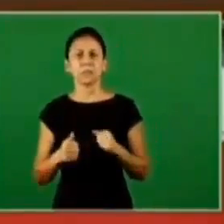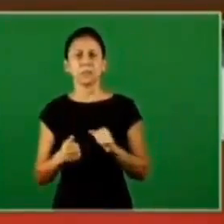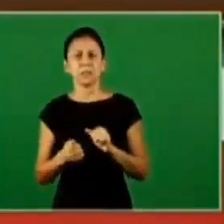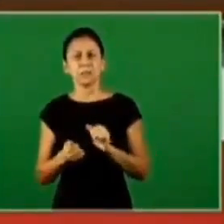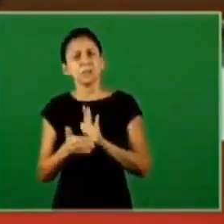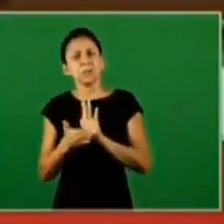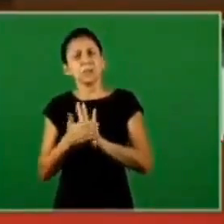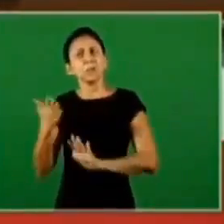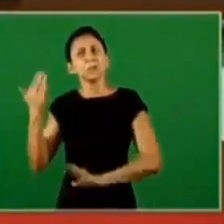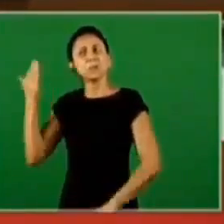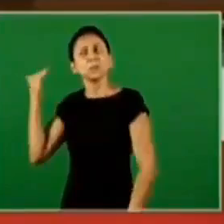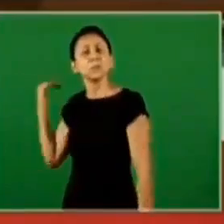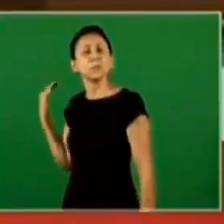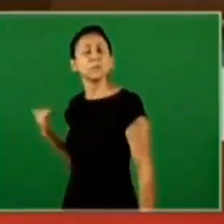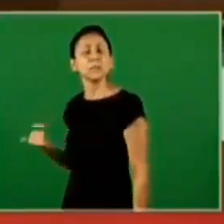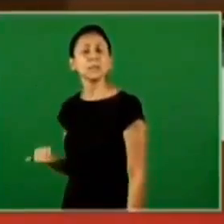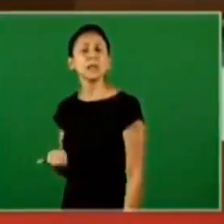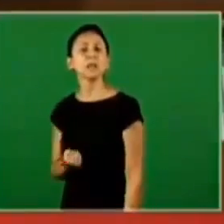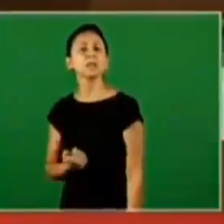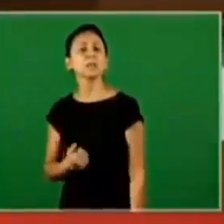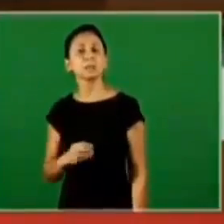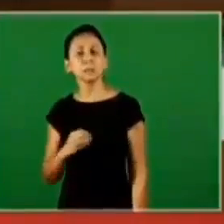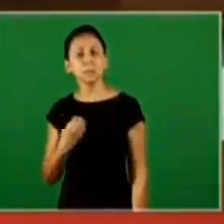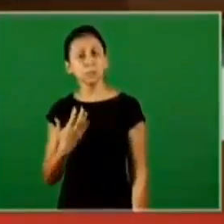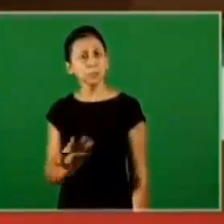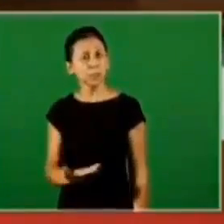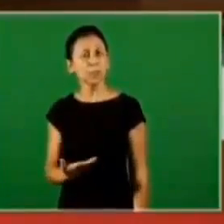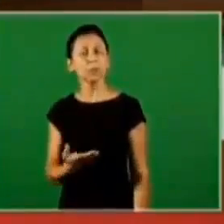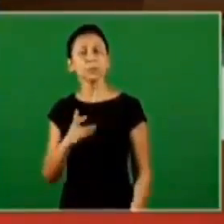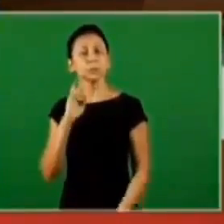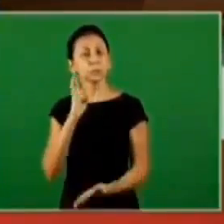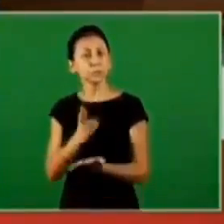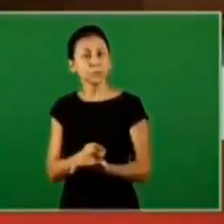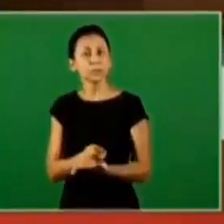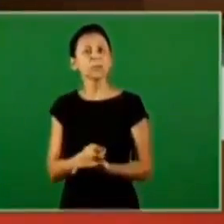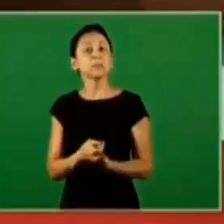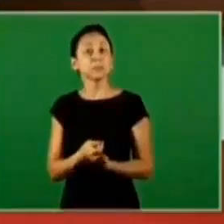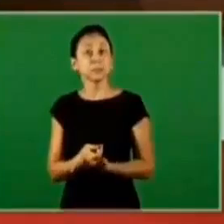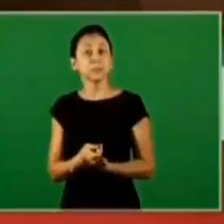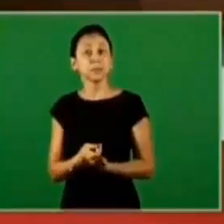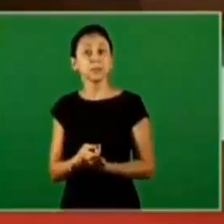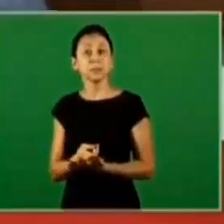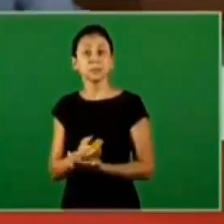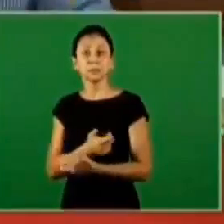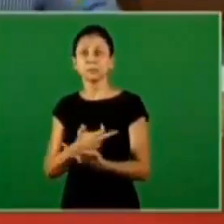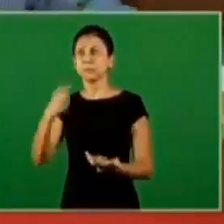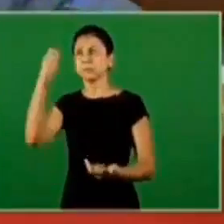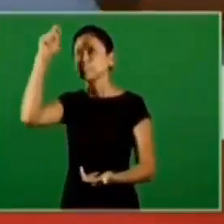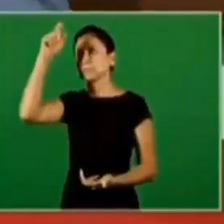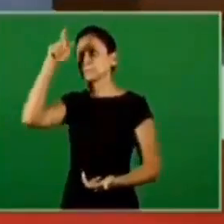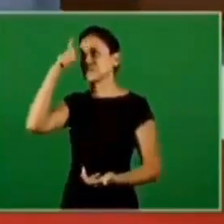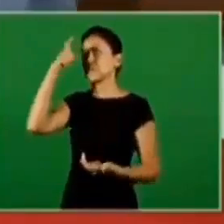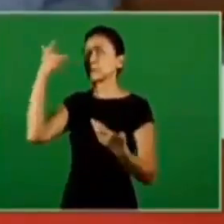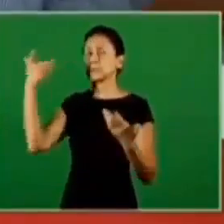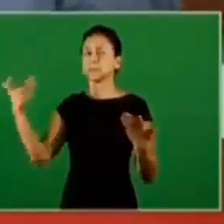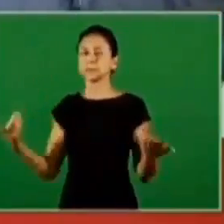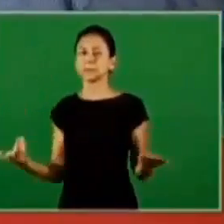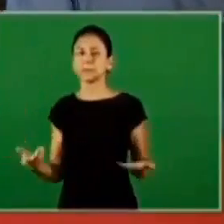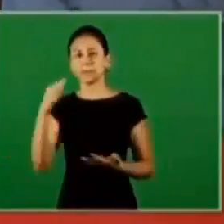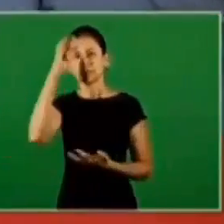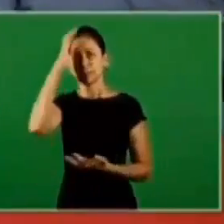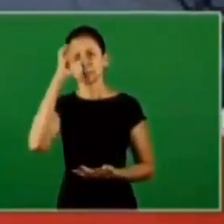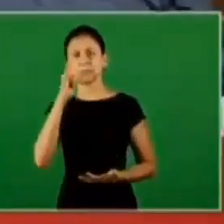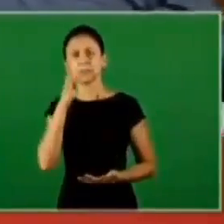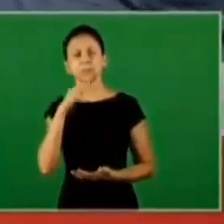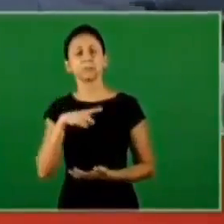of the past. And song of the past, they existed. They were a result of inspiration. The